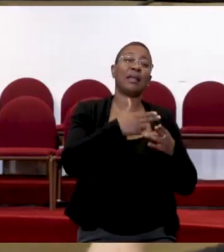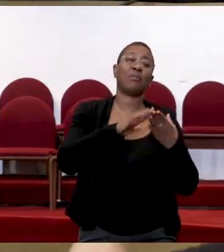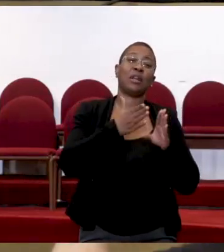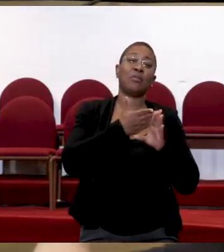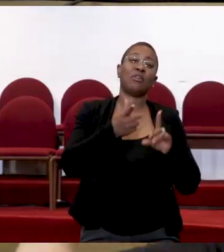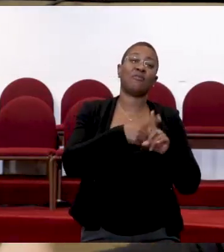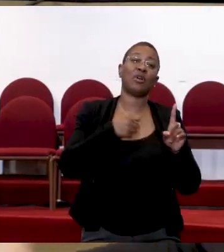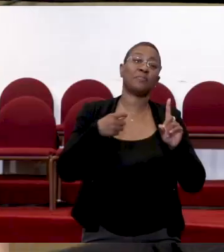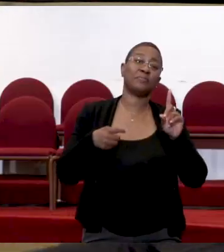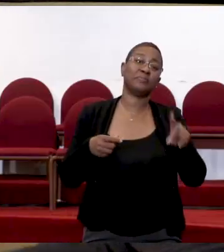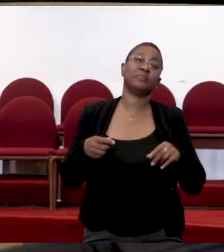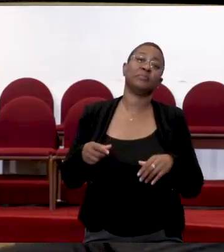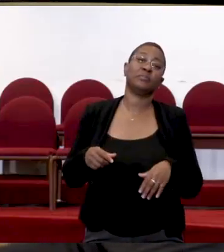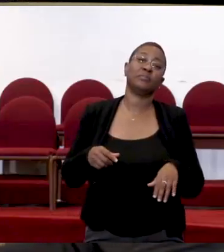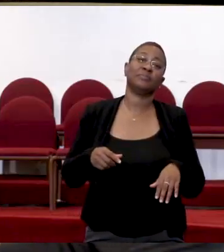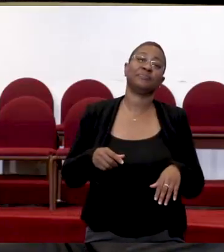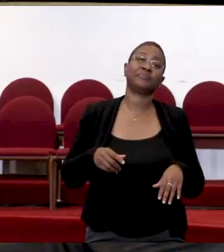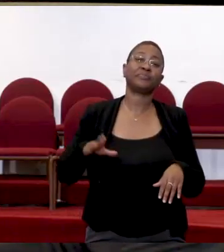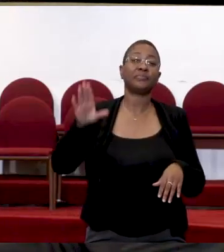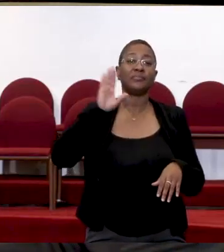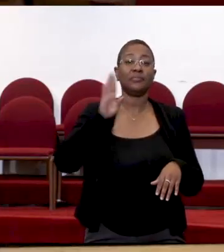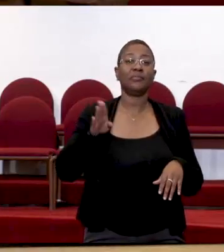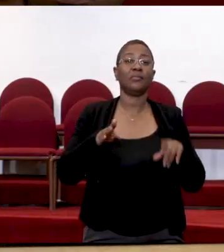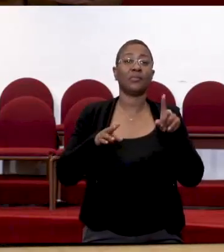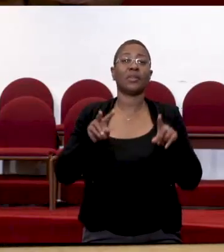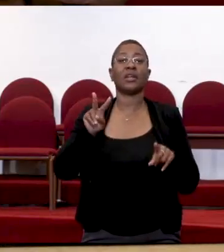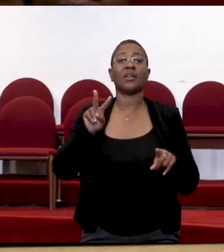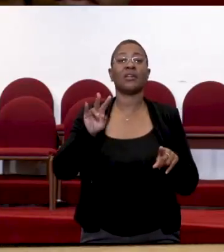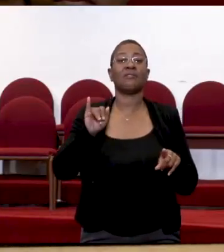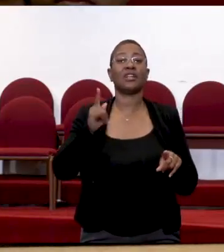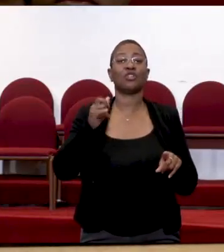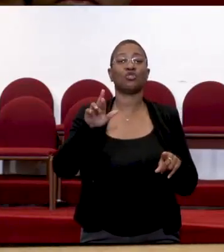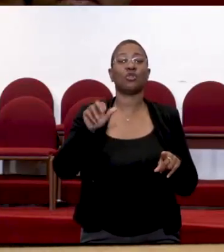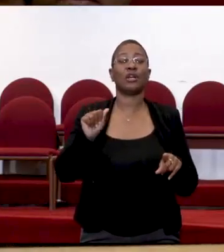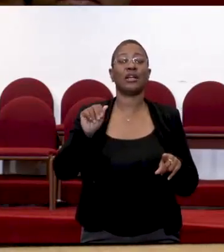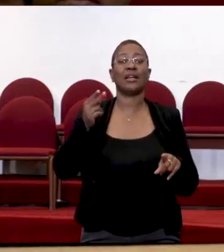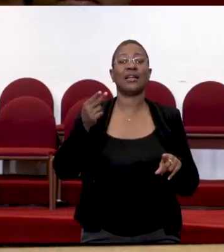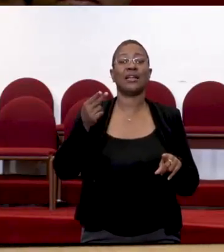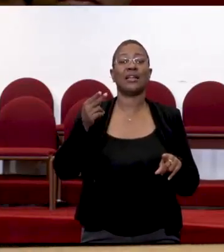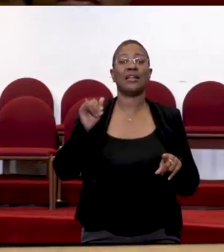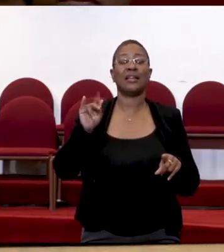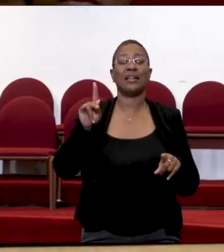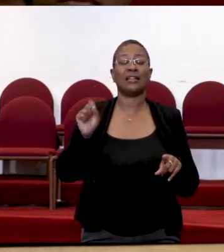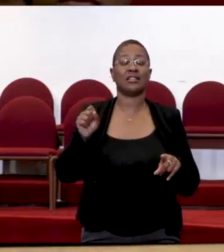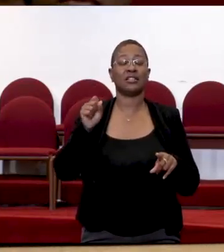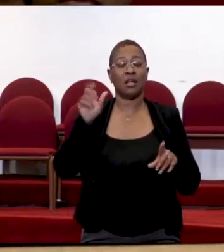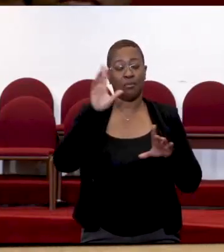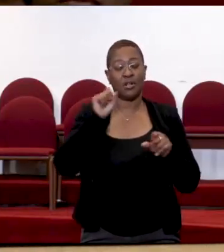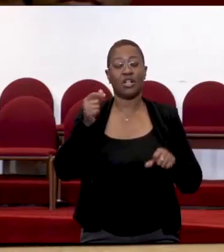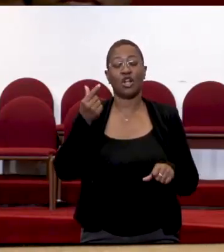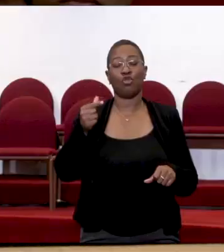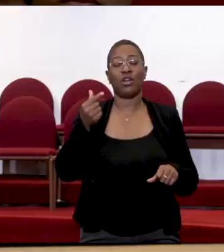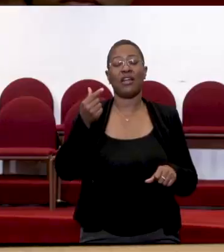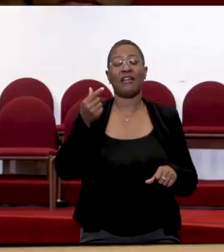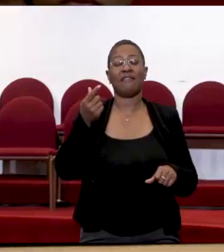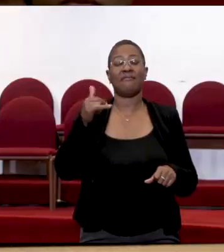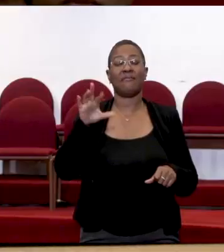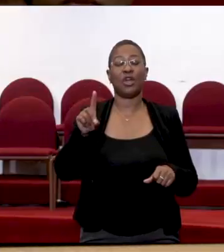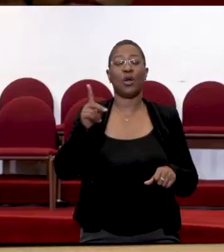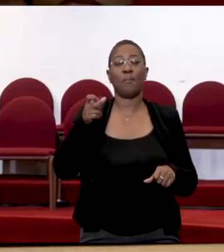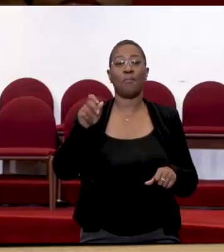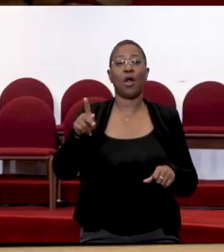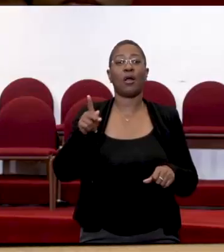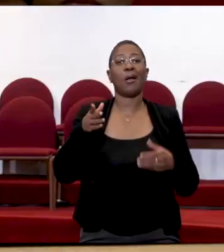from. Hi, my name is Victoria Hicks. I'm the president of the Greenfield Park Block Club, District